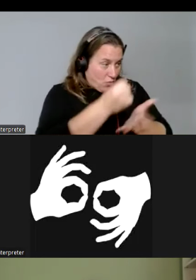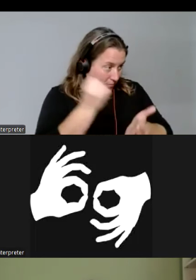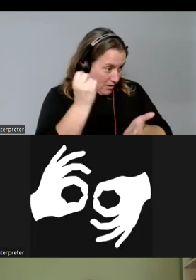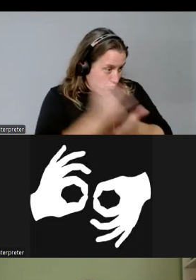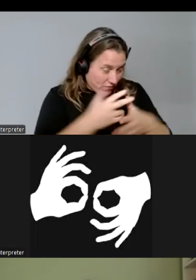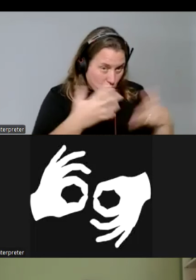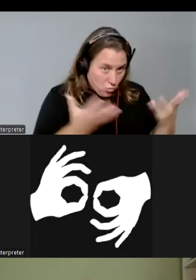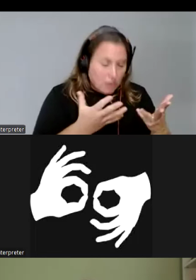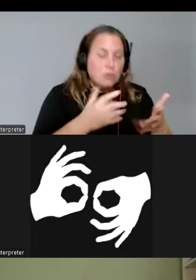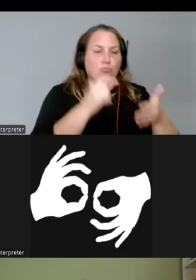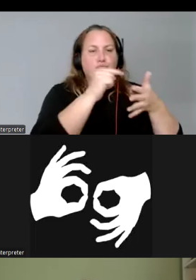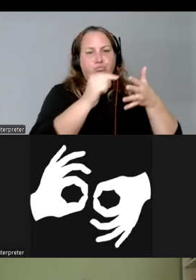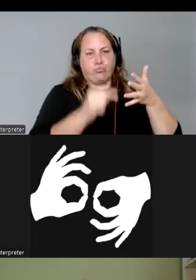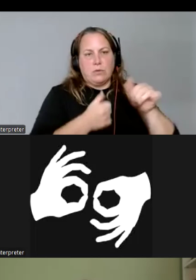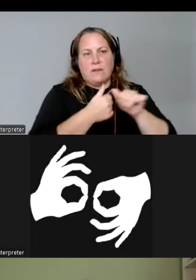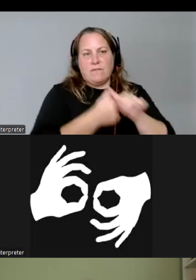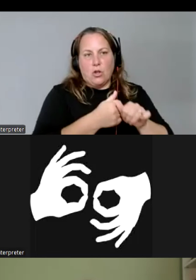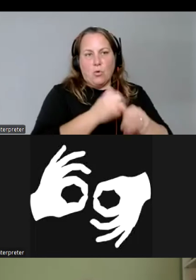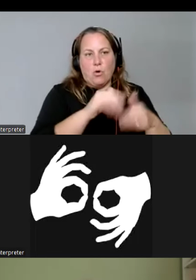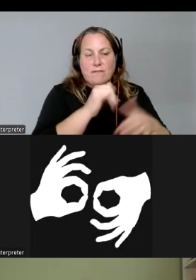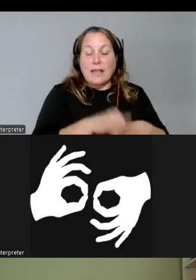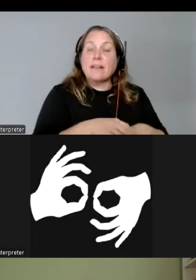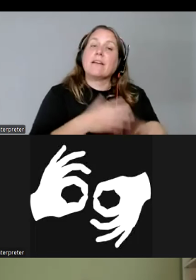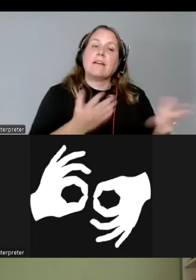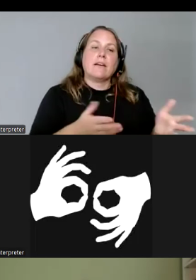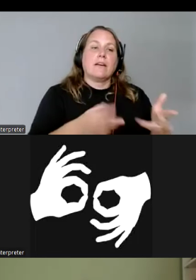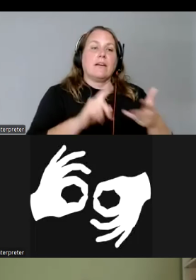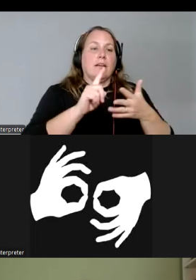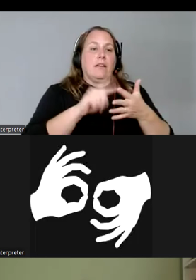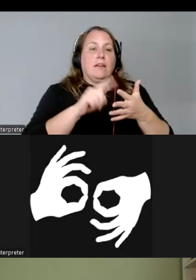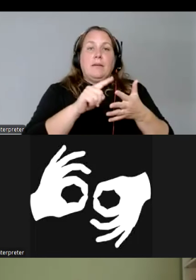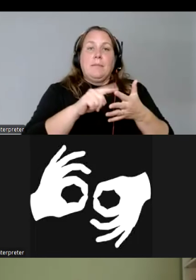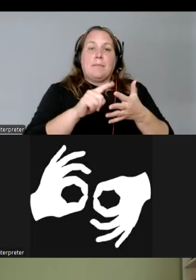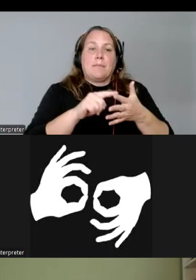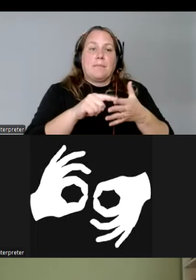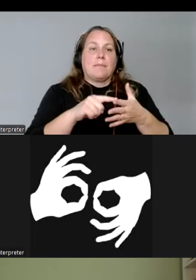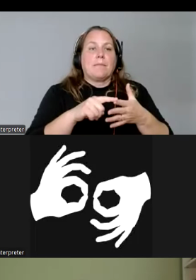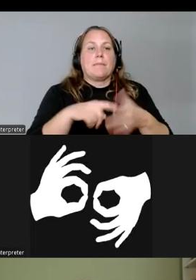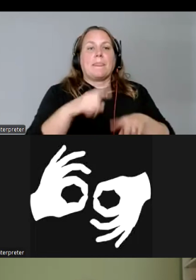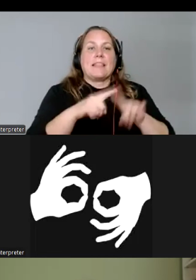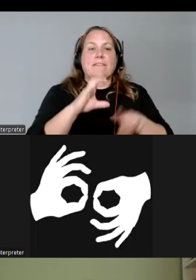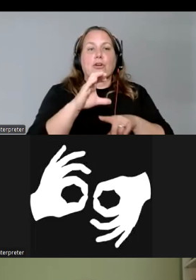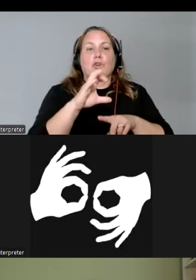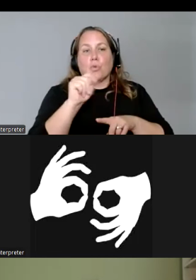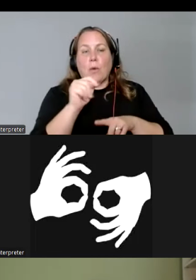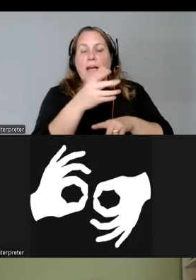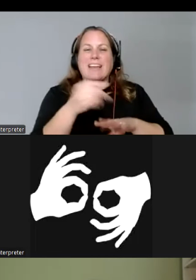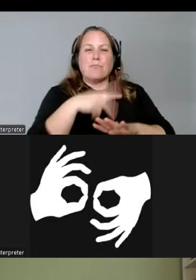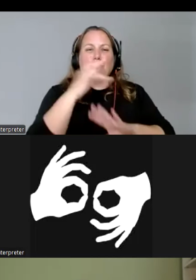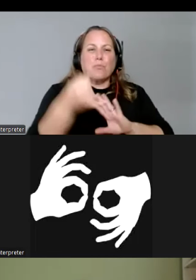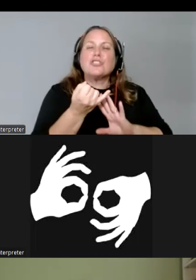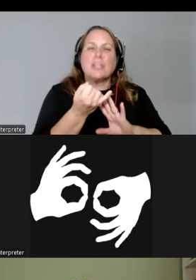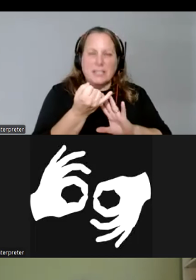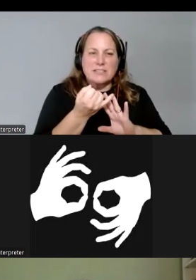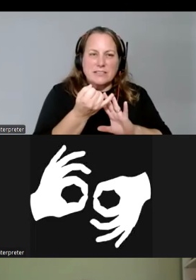project summary and overview. Those are super important, because that's what the panel and the partners go